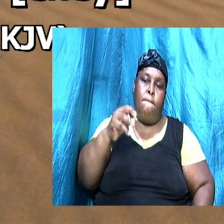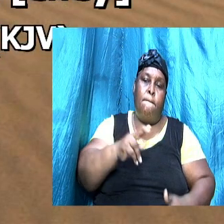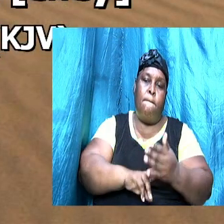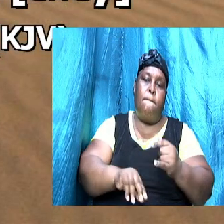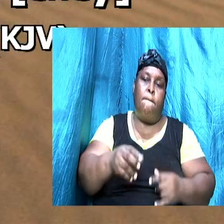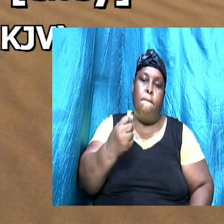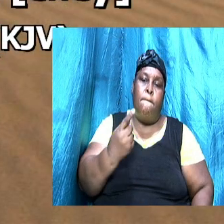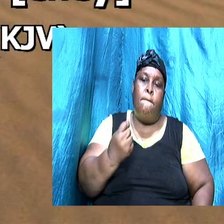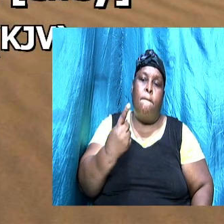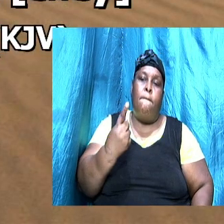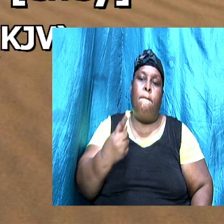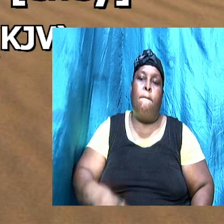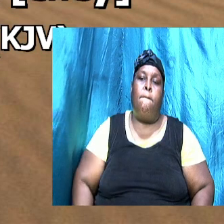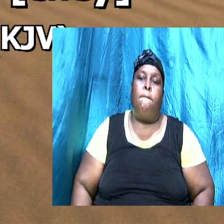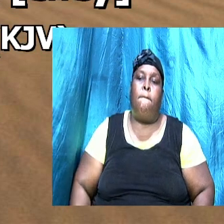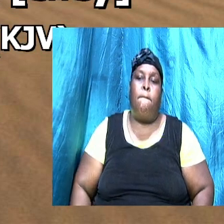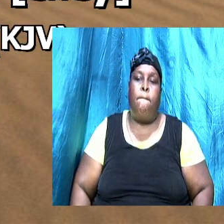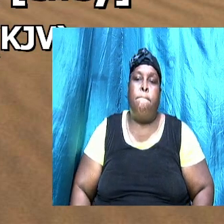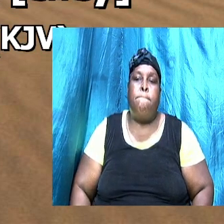19.